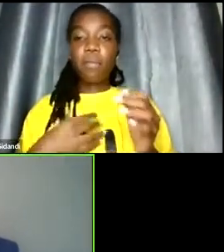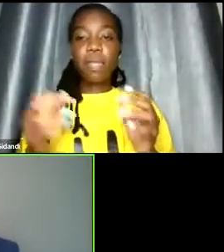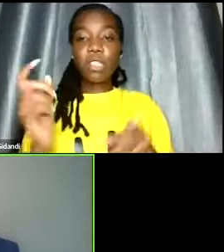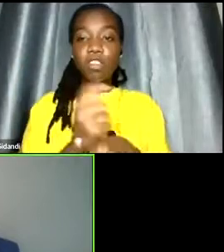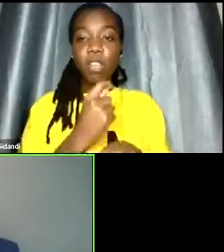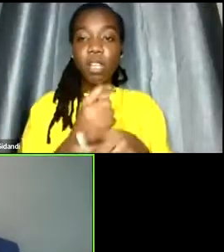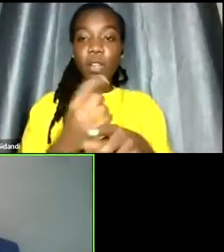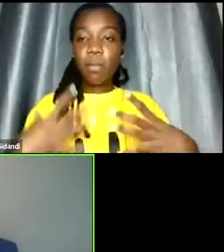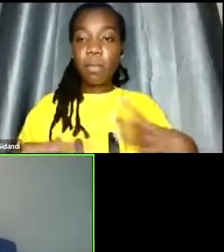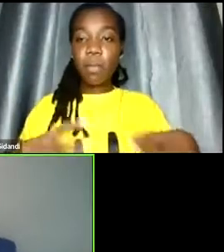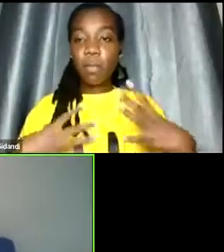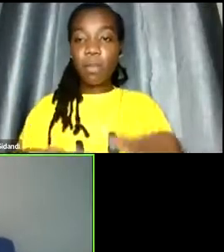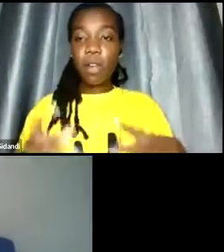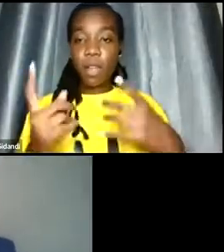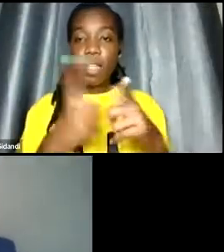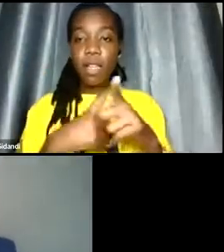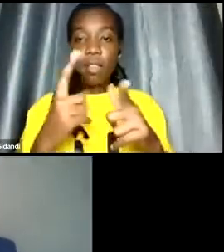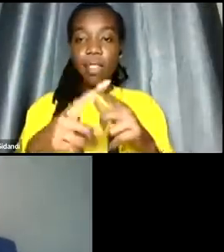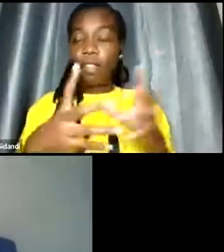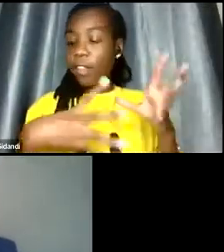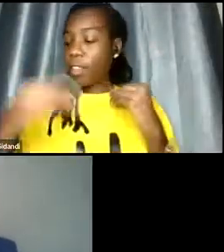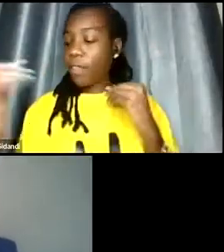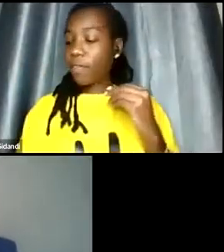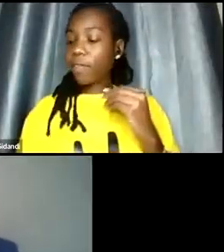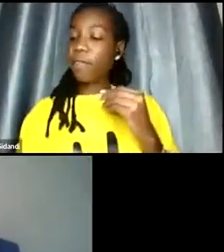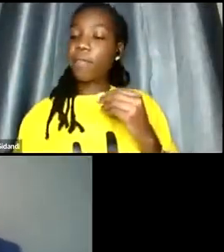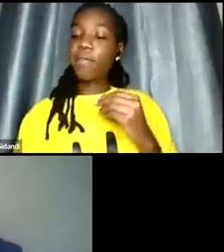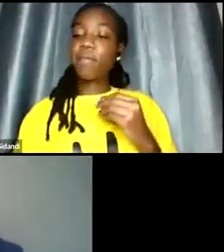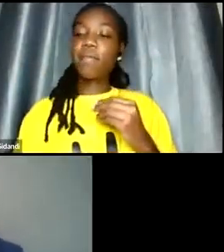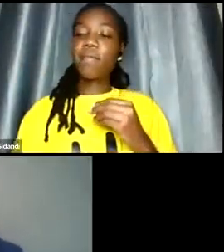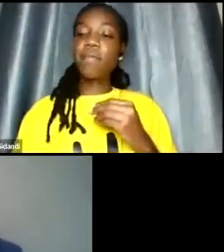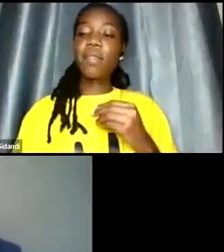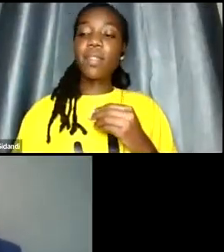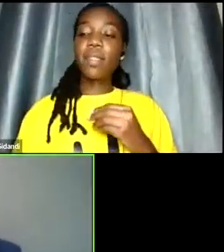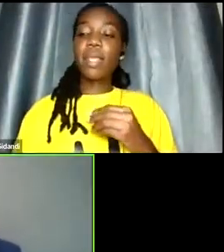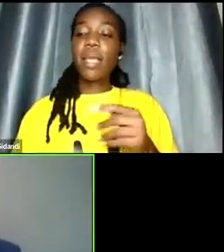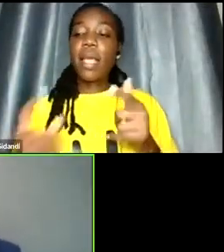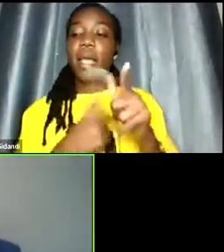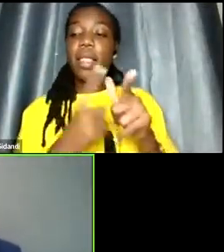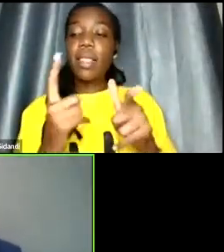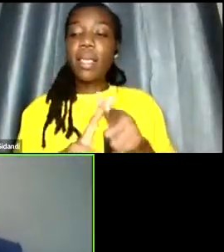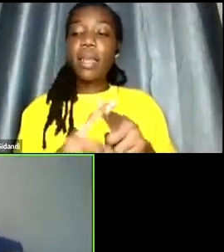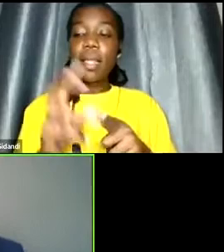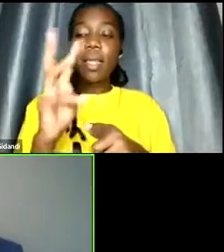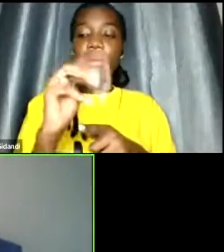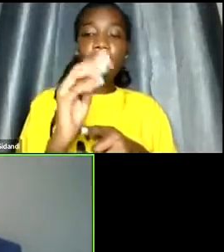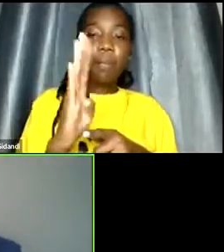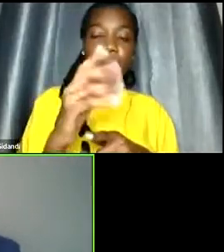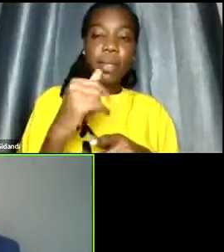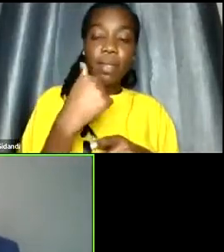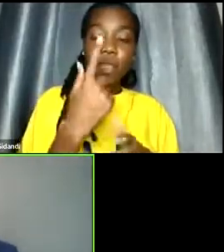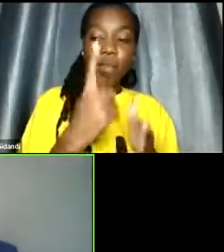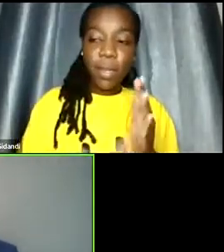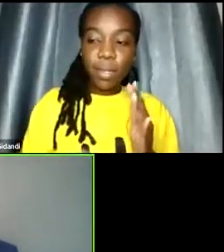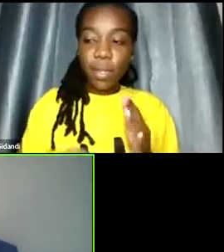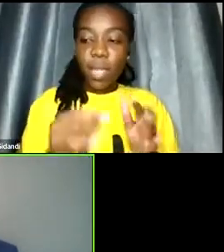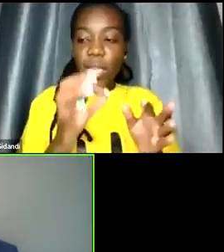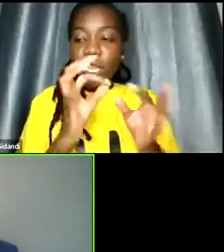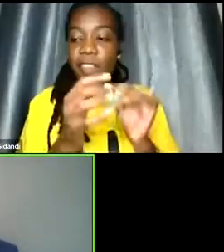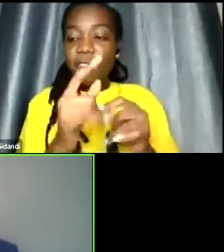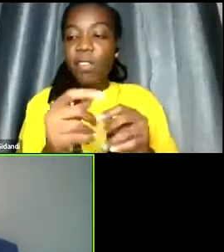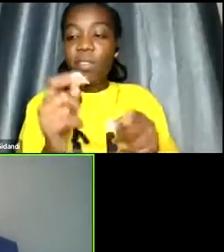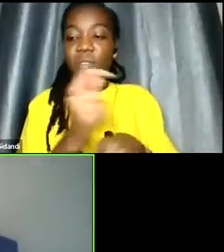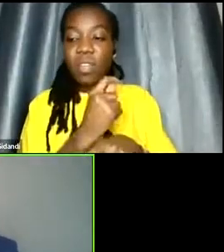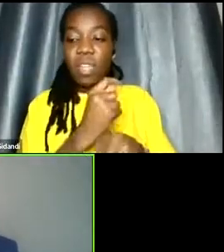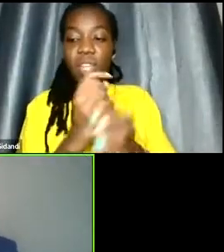what if I train my people and they leave? They leave. And then the MD says, what if you don't train them and they stay?